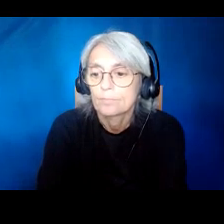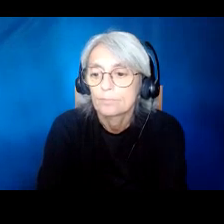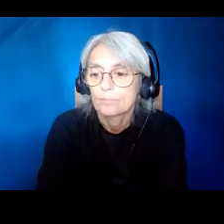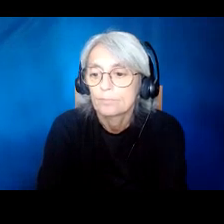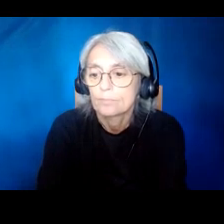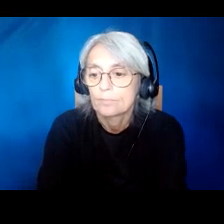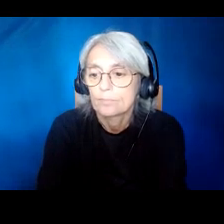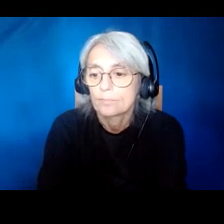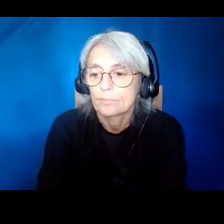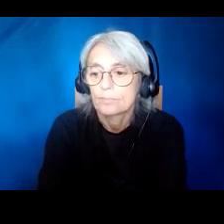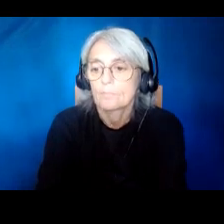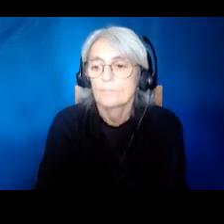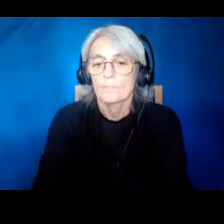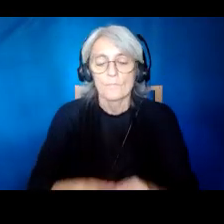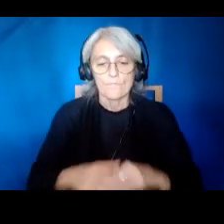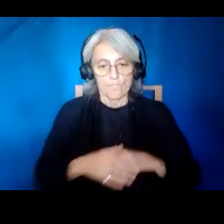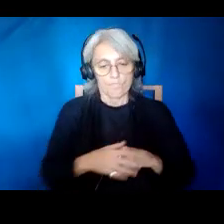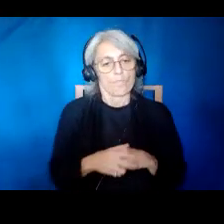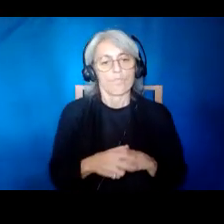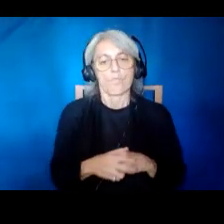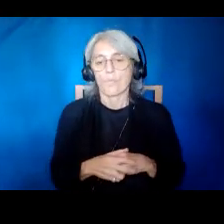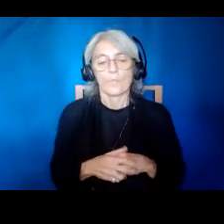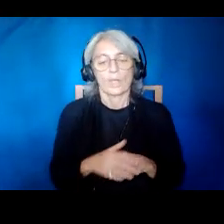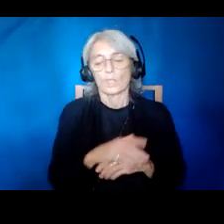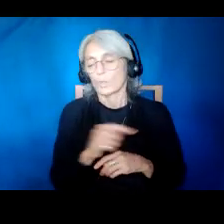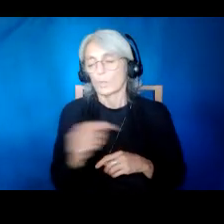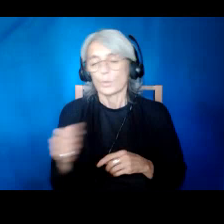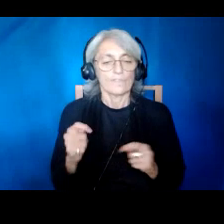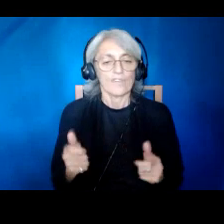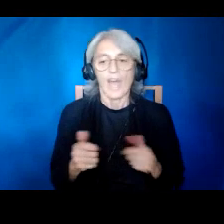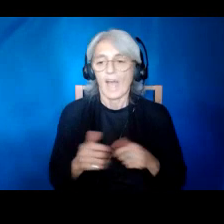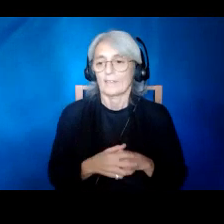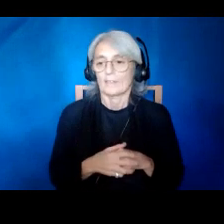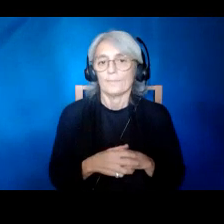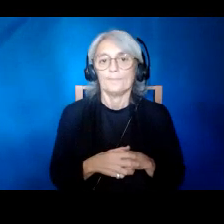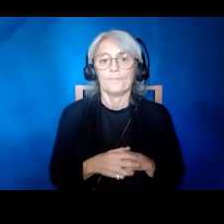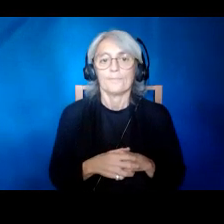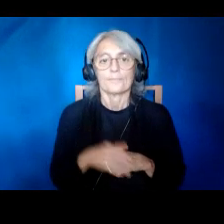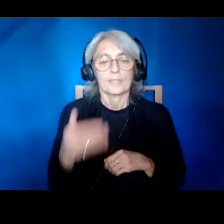by downtown San Francisco stations. Next slide, please.